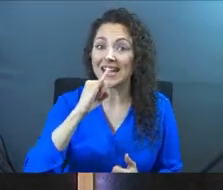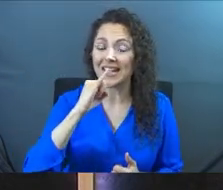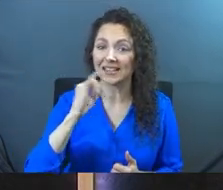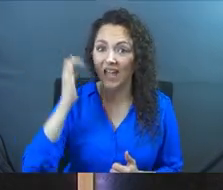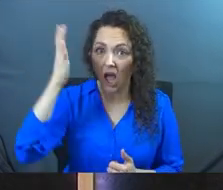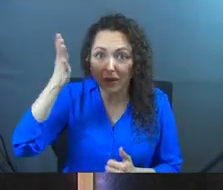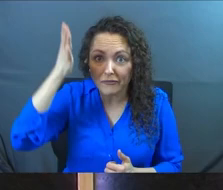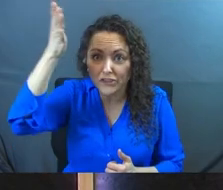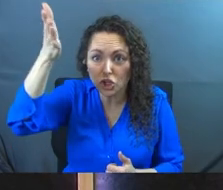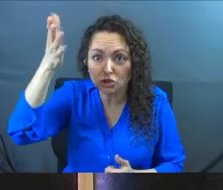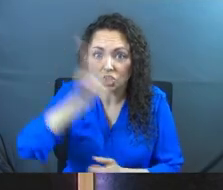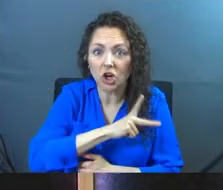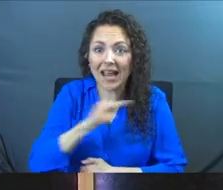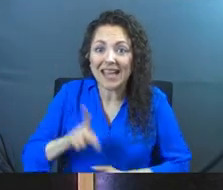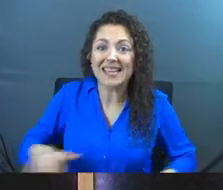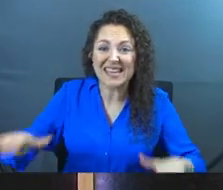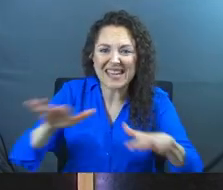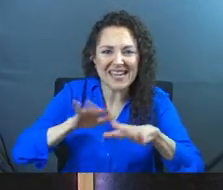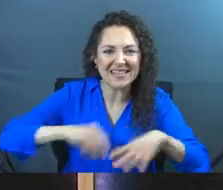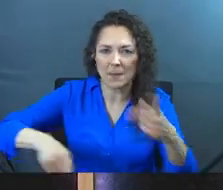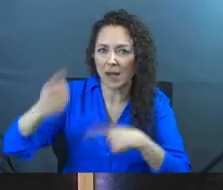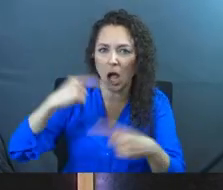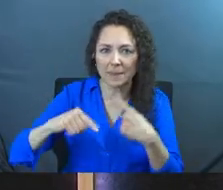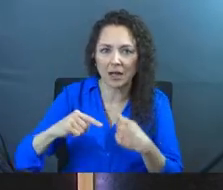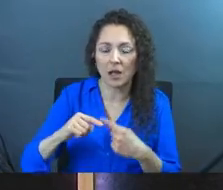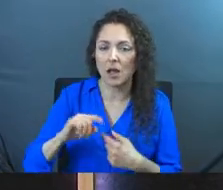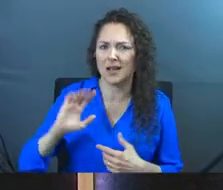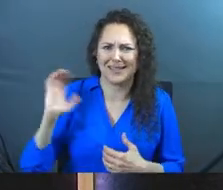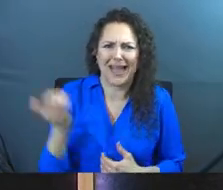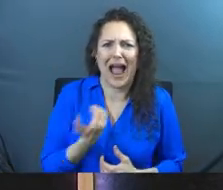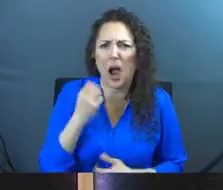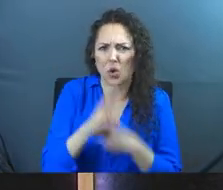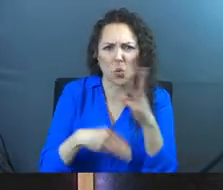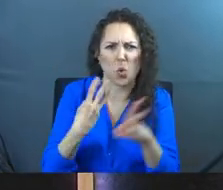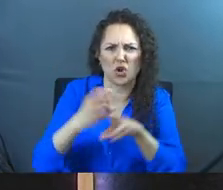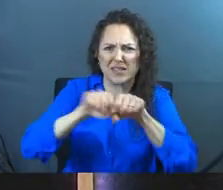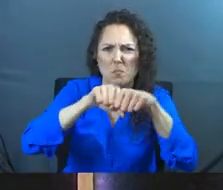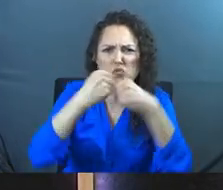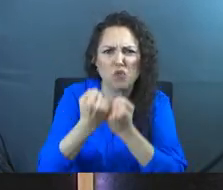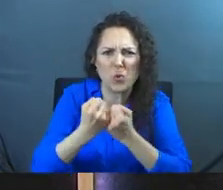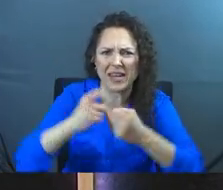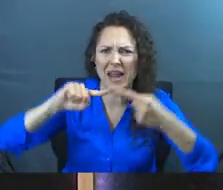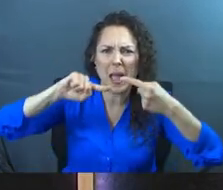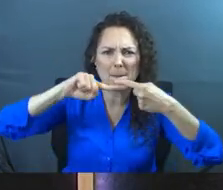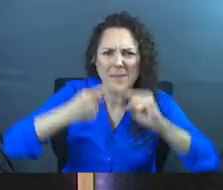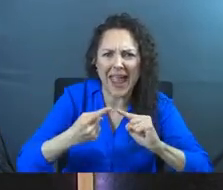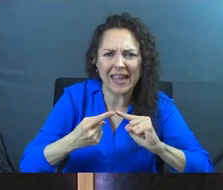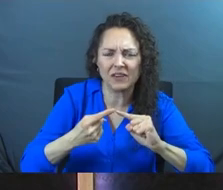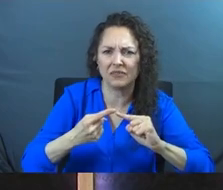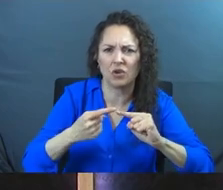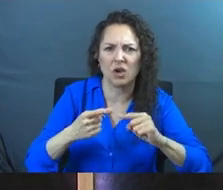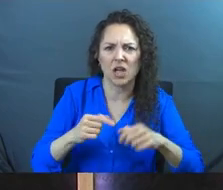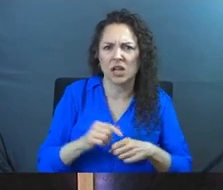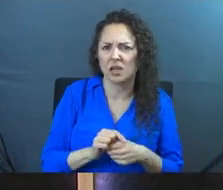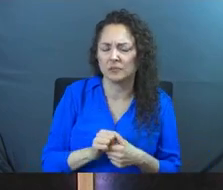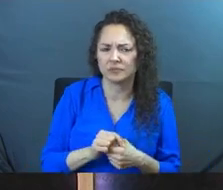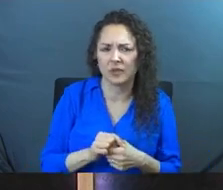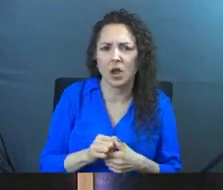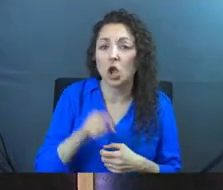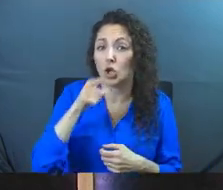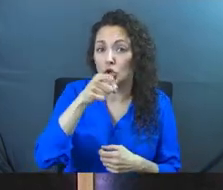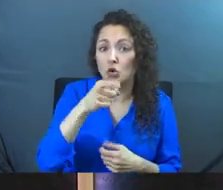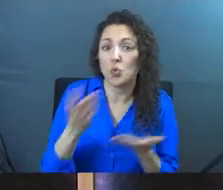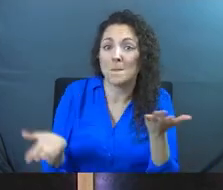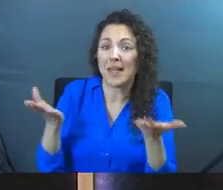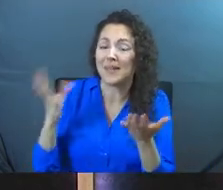the reality for us. We live in a lot of brokenness and pain and hurt, and that's true. And a lot of us in this room have experienced tons of